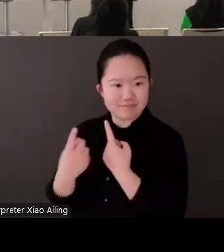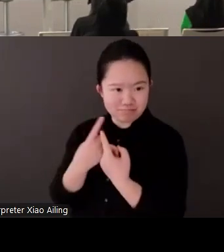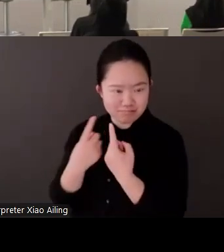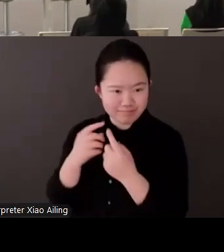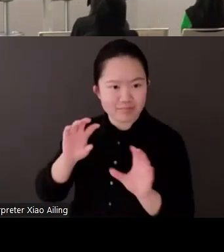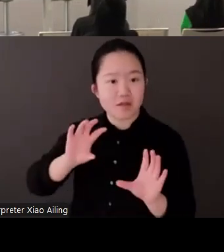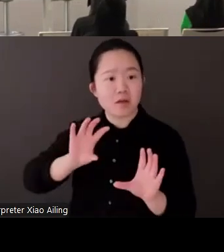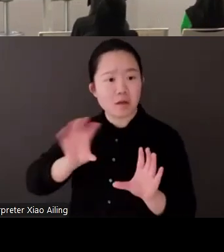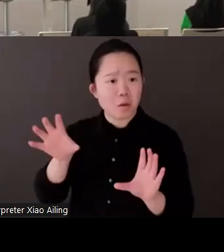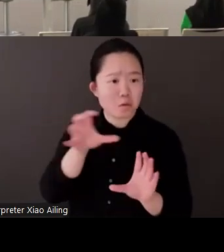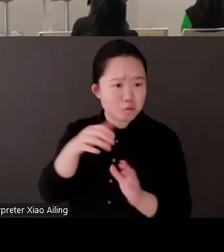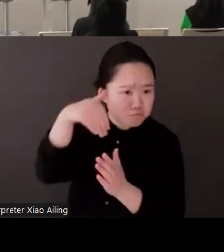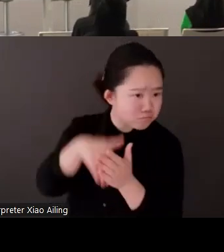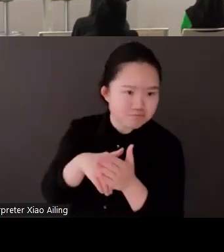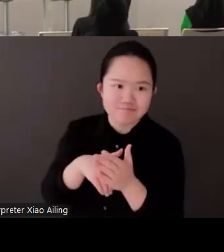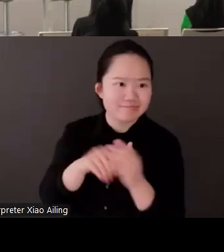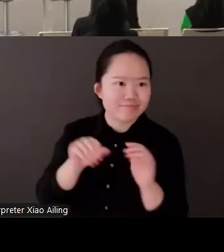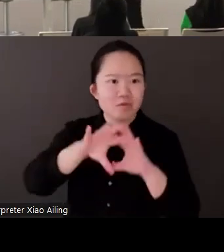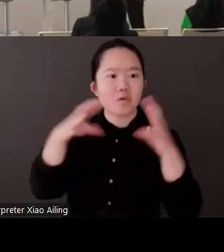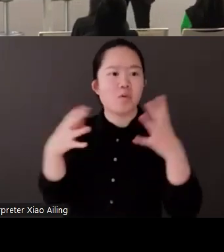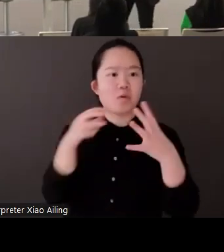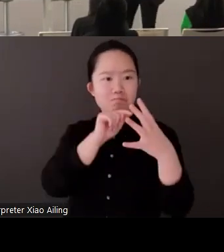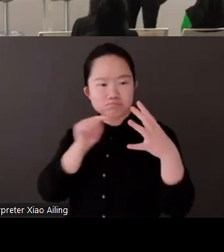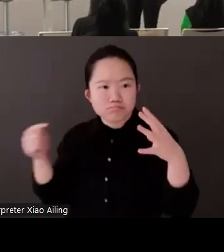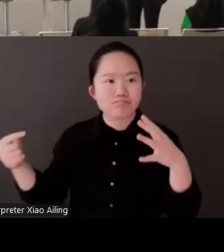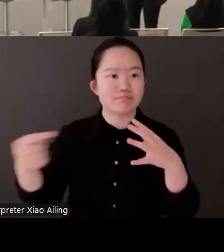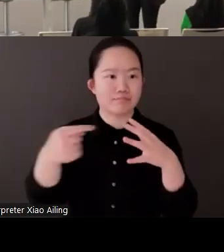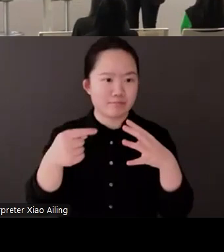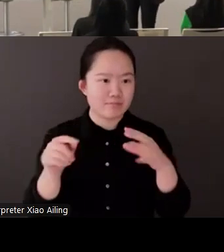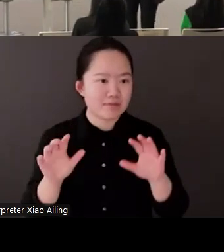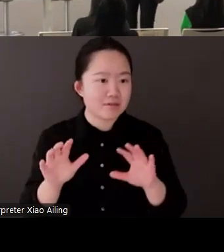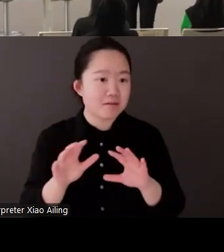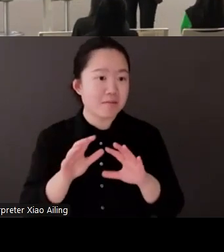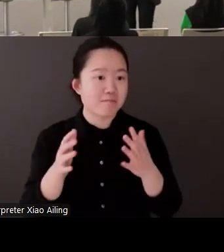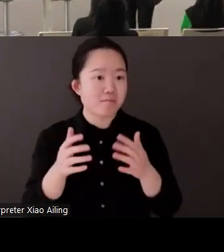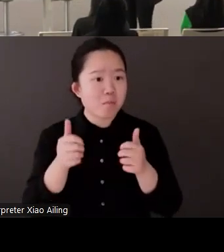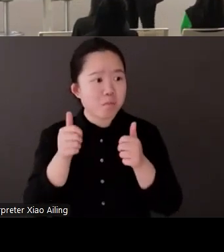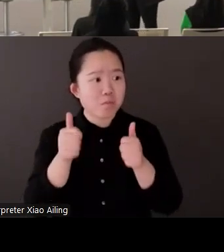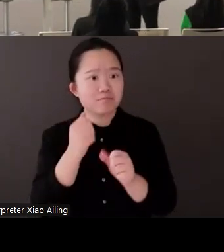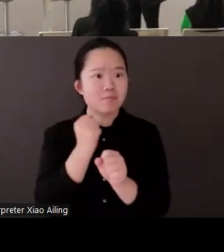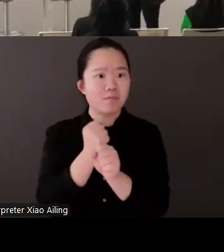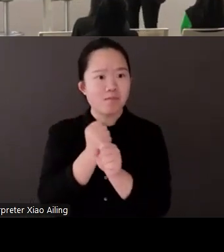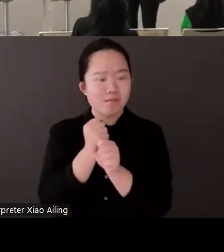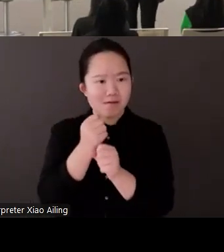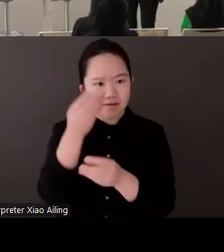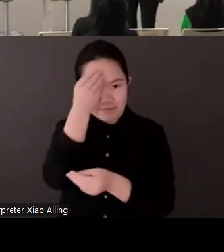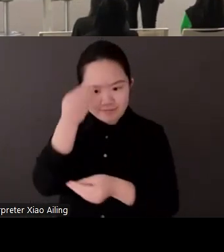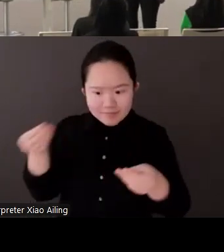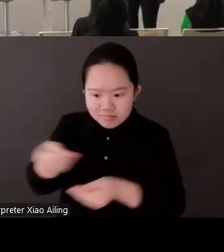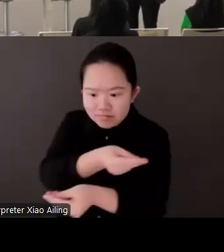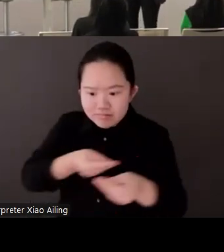the world. So there's such a great network where you can exchange experience with world-leading